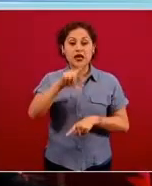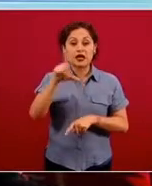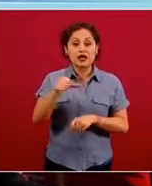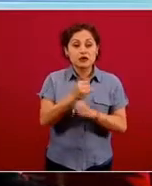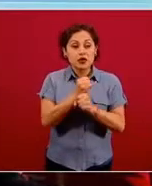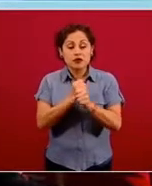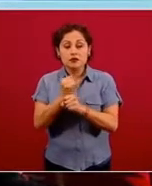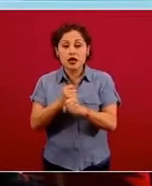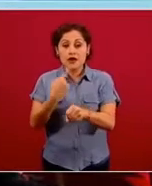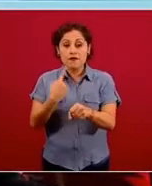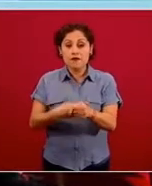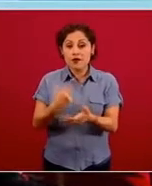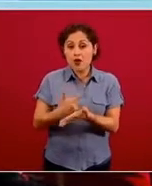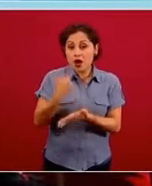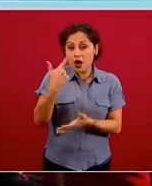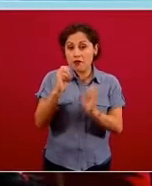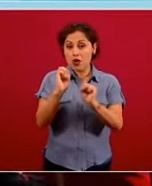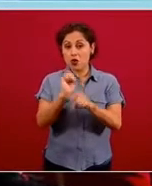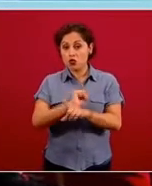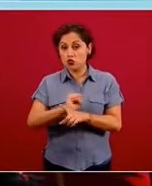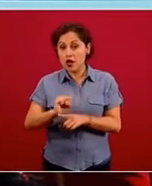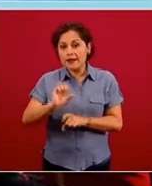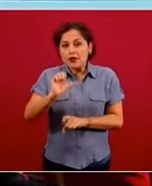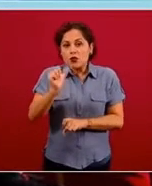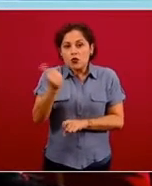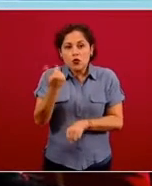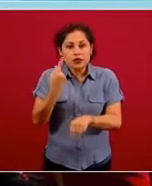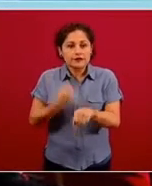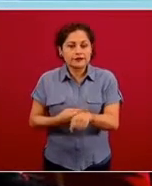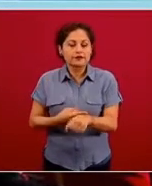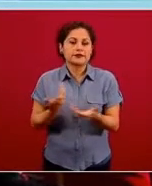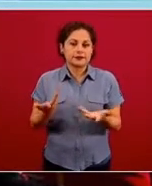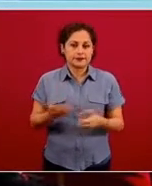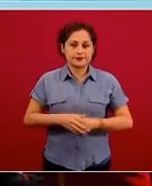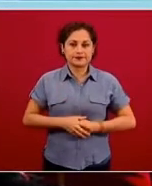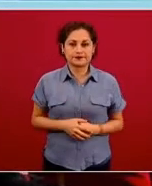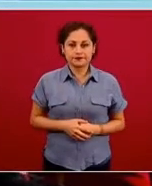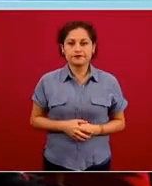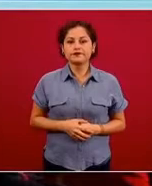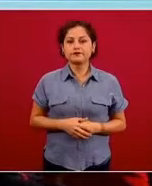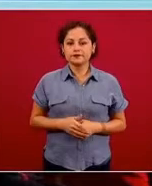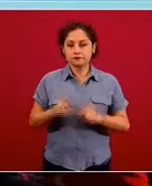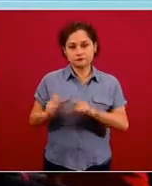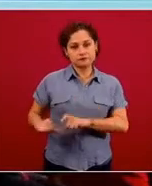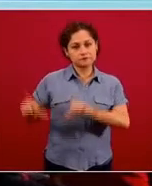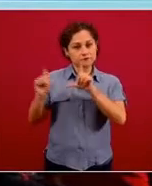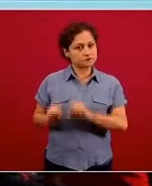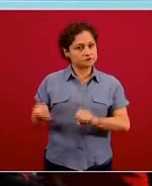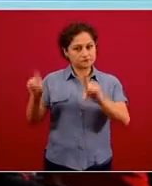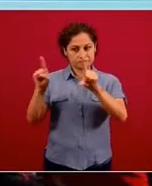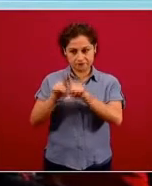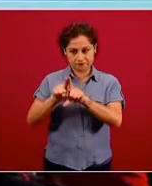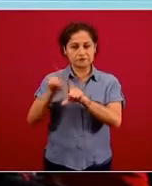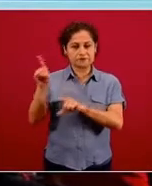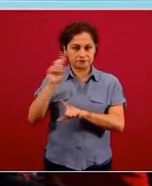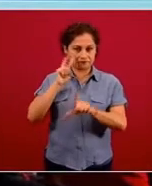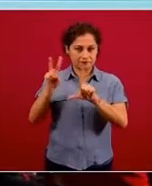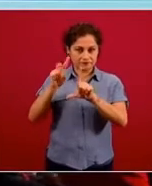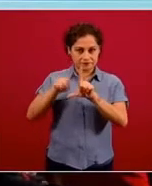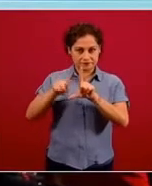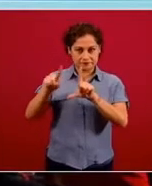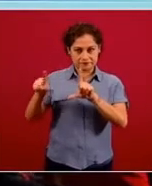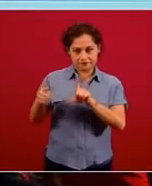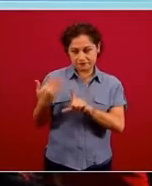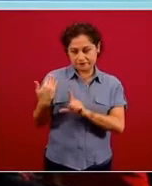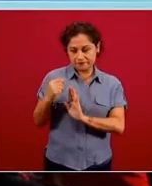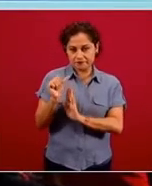that is a natural phenomenon, and we will see the positivity rates for influenza go up while the COVID-19 positivity